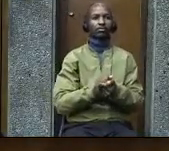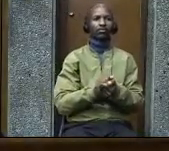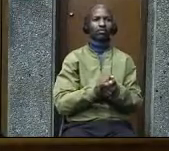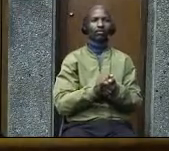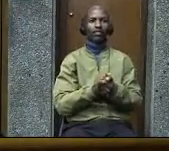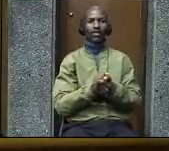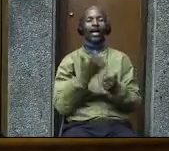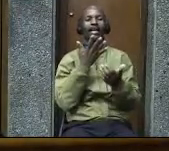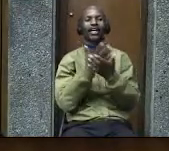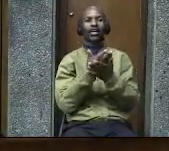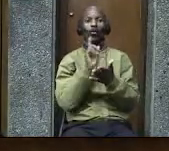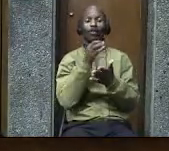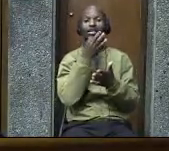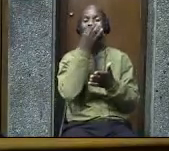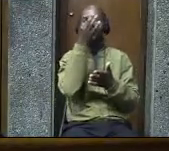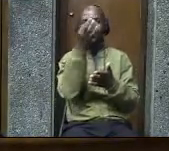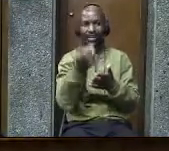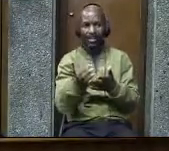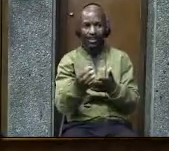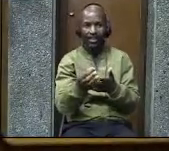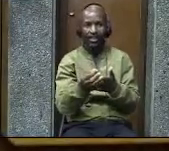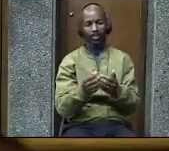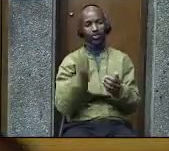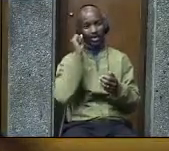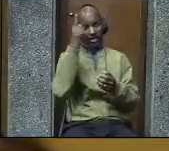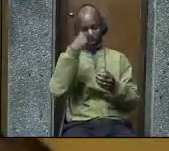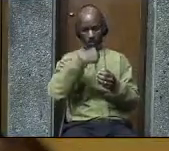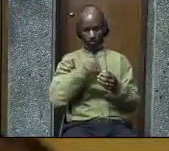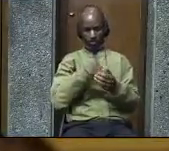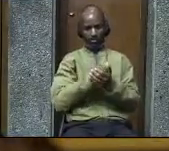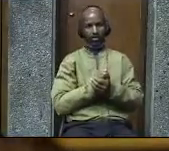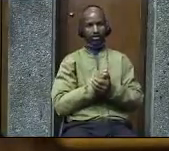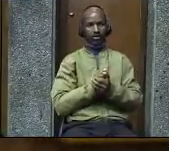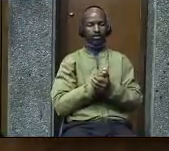ke tsebe gore ntho ke buileng e etsa sense hone